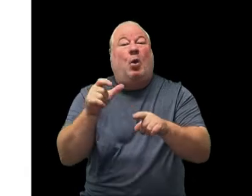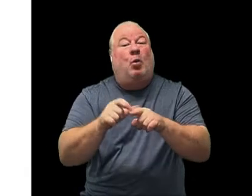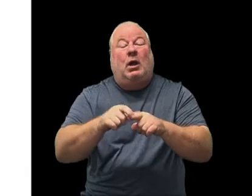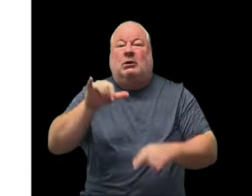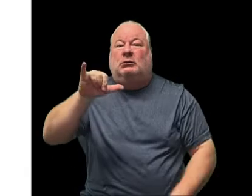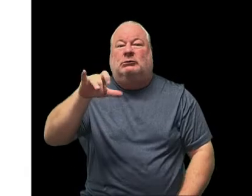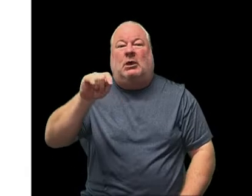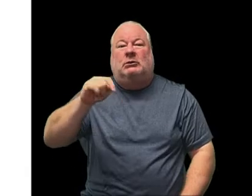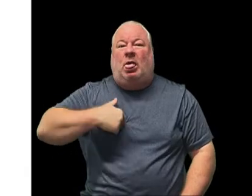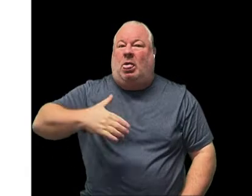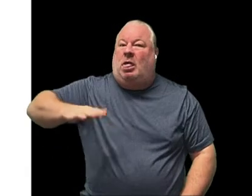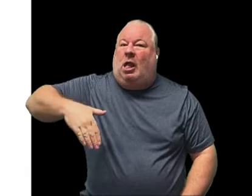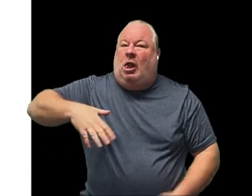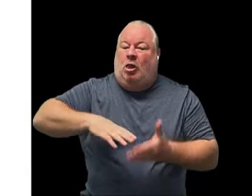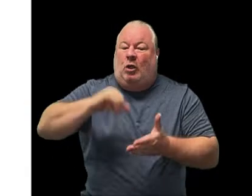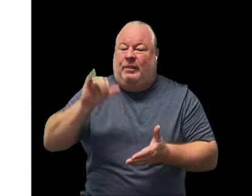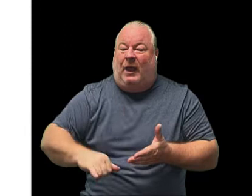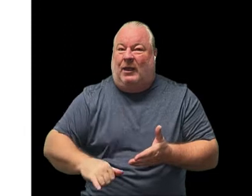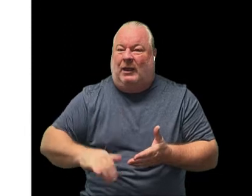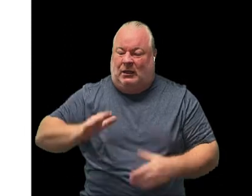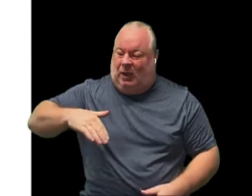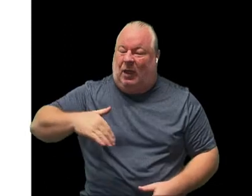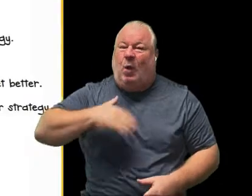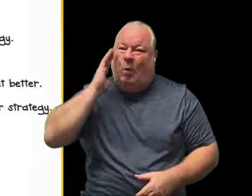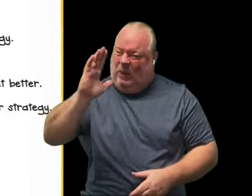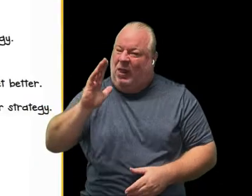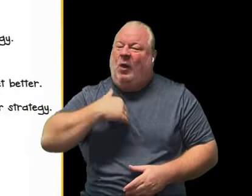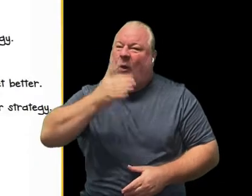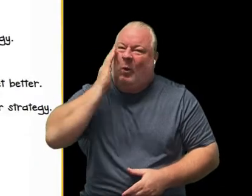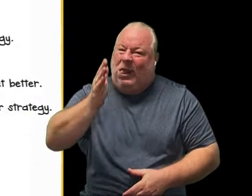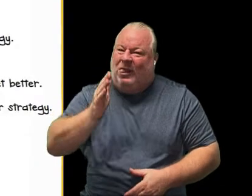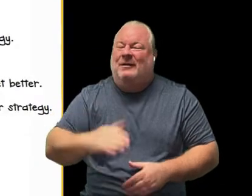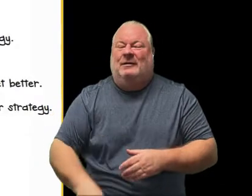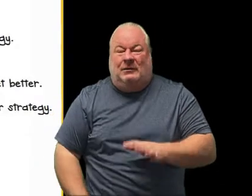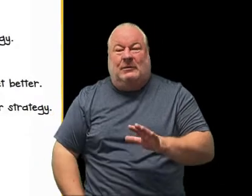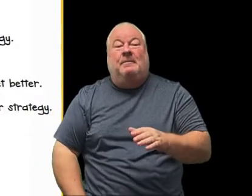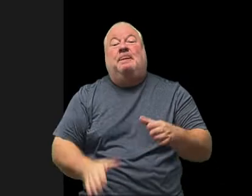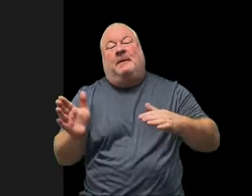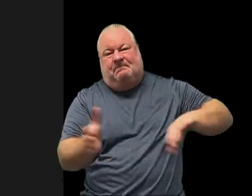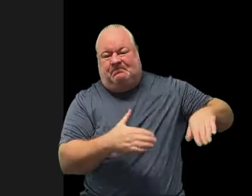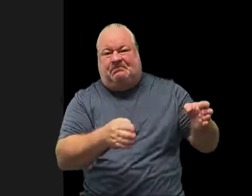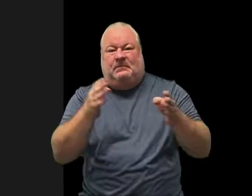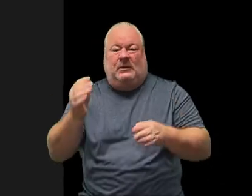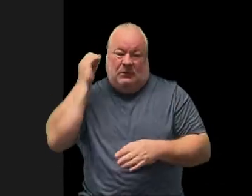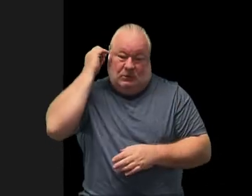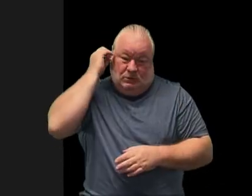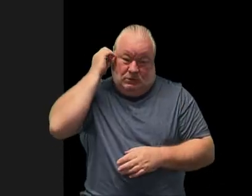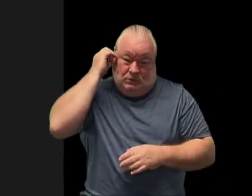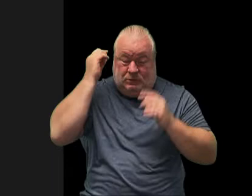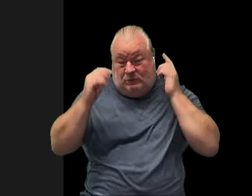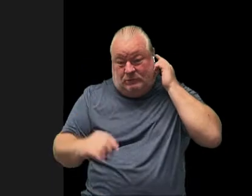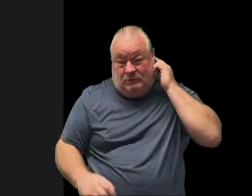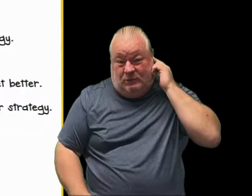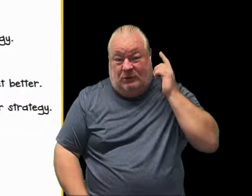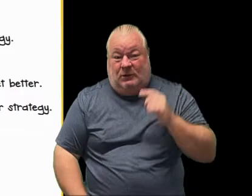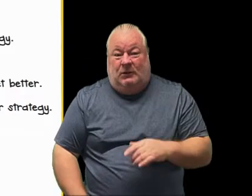yet. All right, the next thing I wanted to share with everybody is where'd